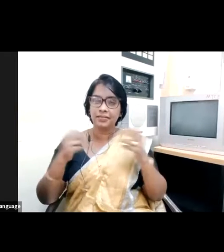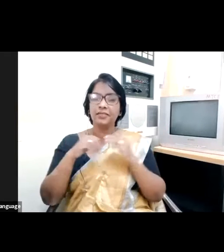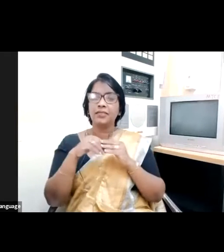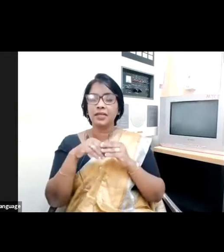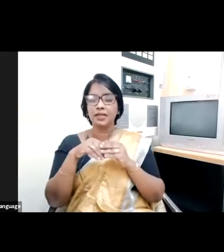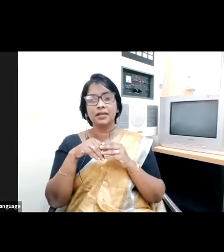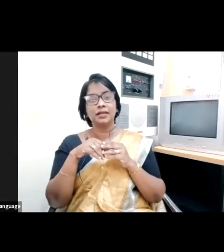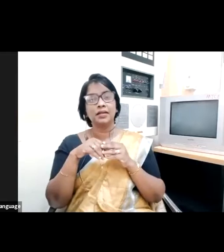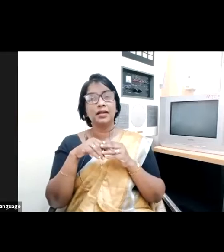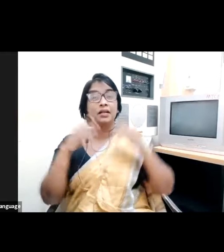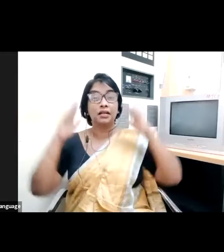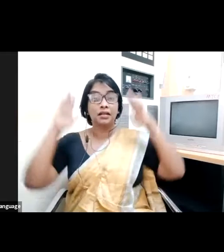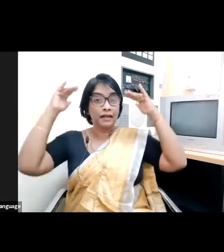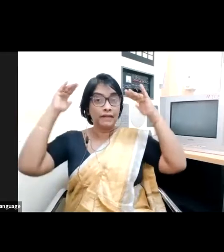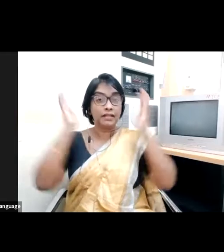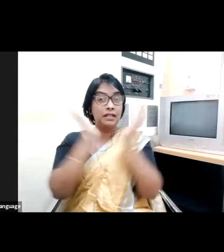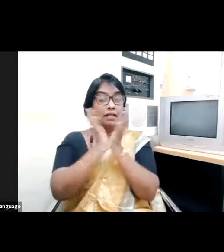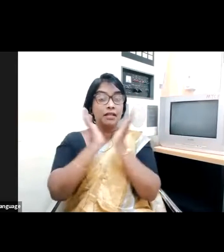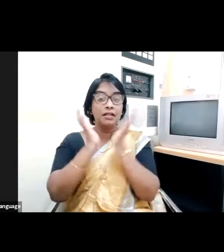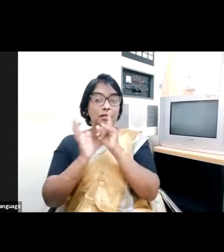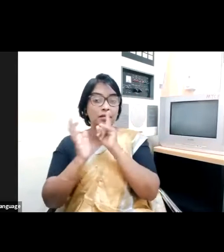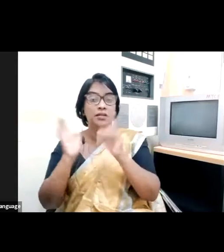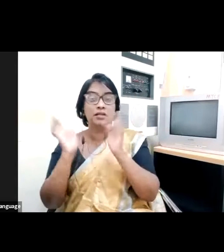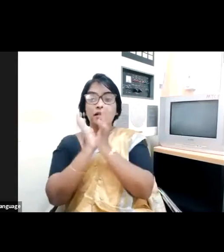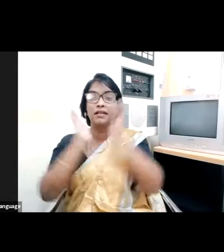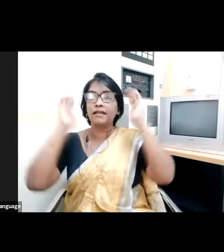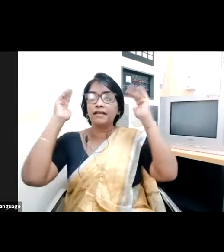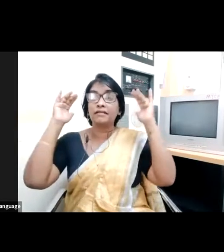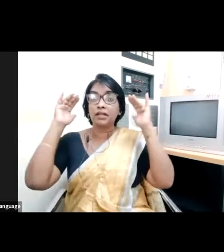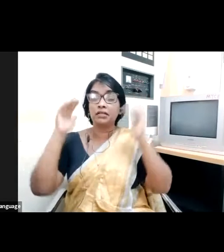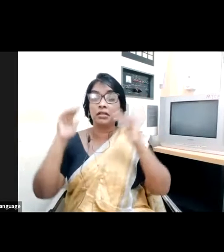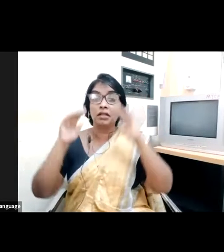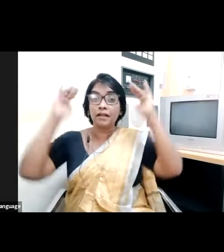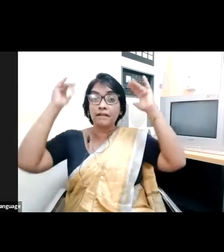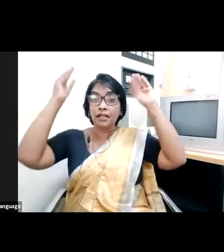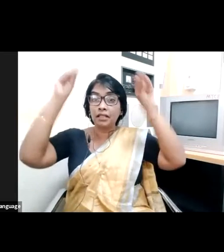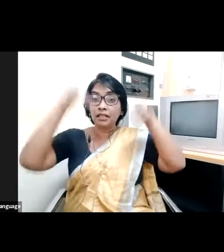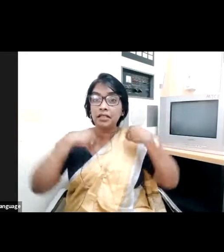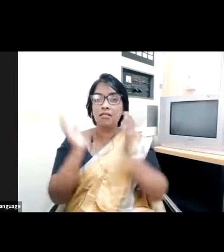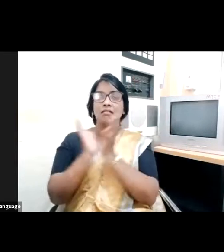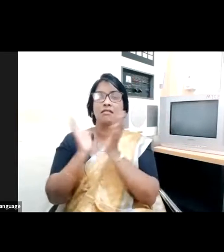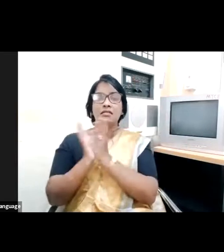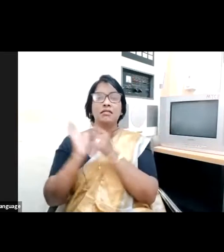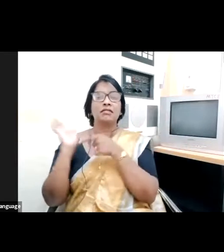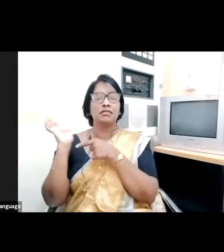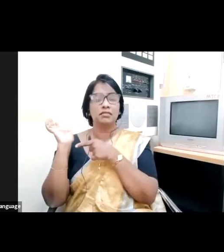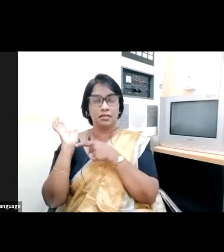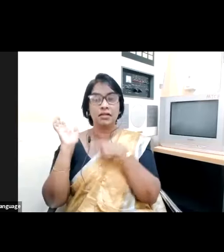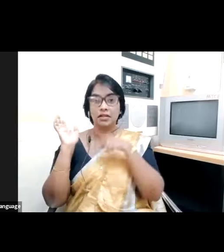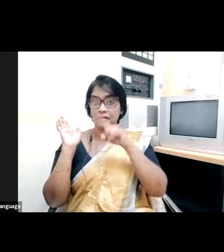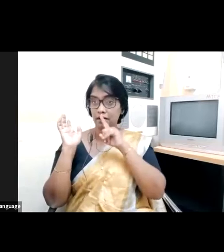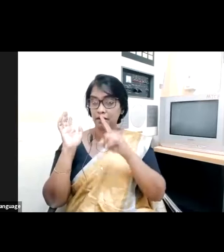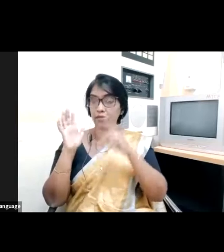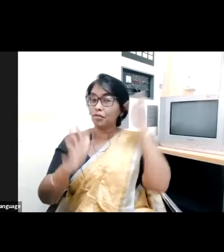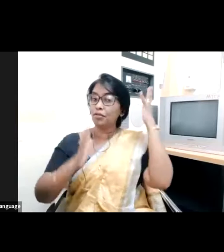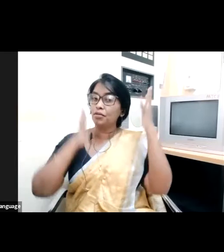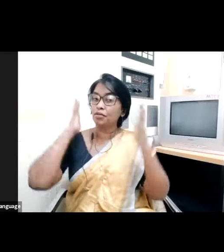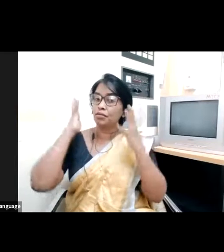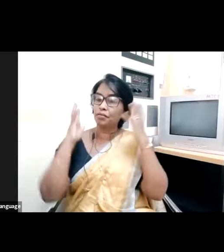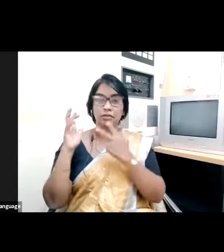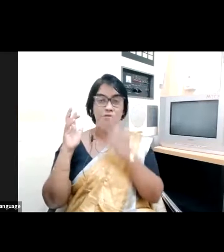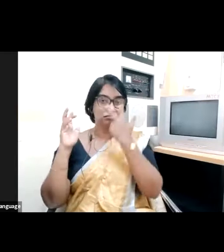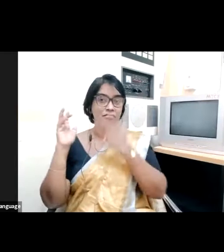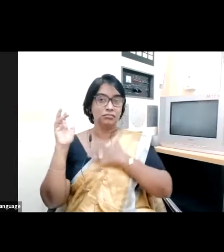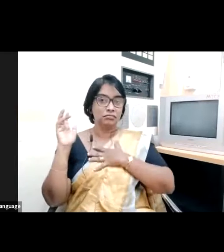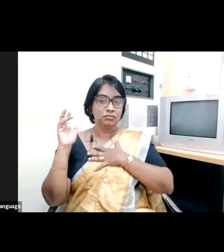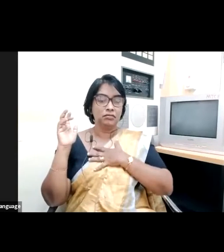I've already told you that the global oxygen levels are getting depleted after Brazil wiped out over 30-40%